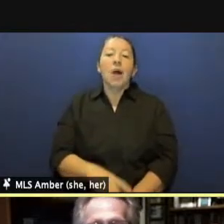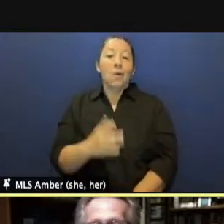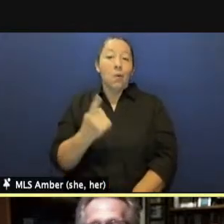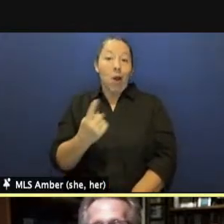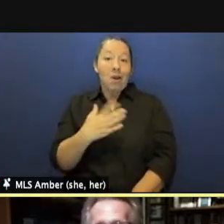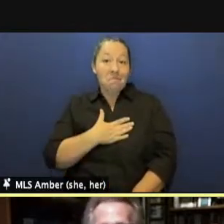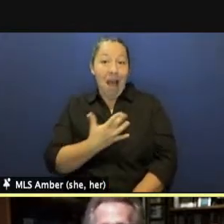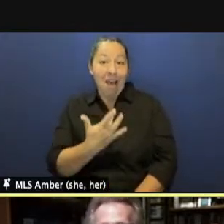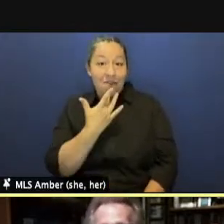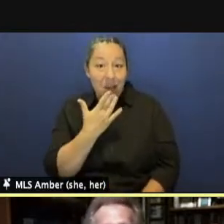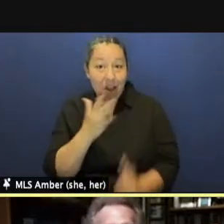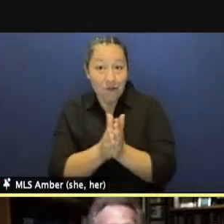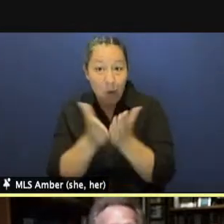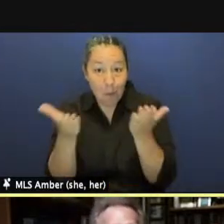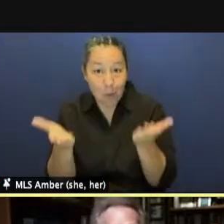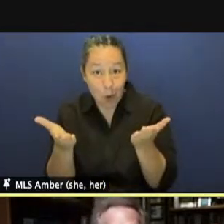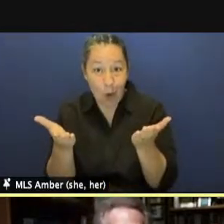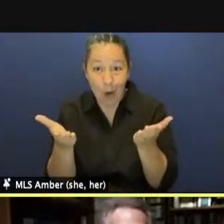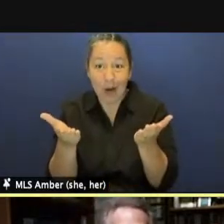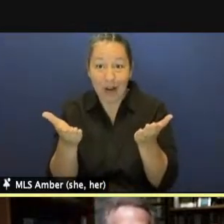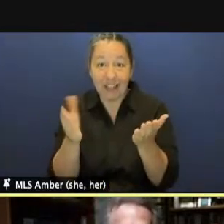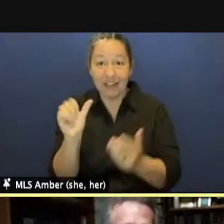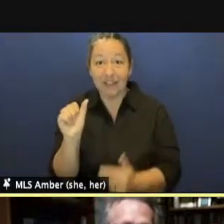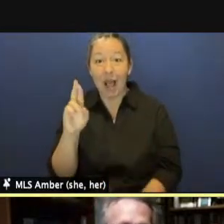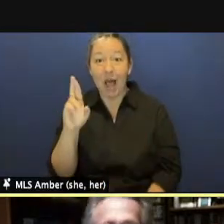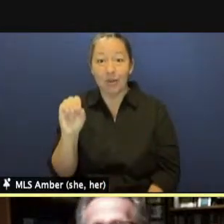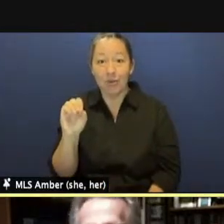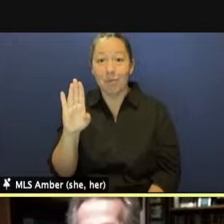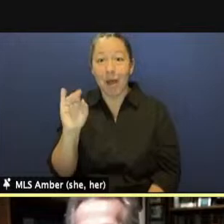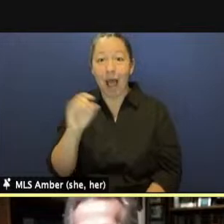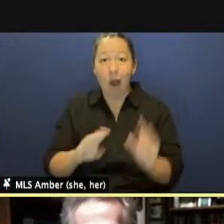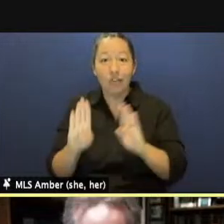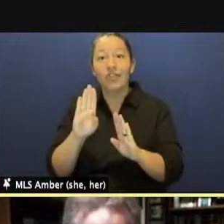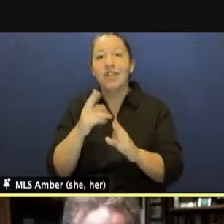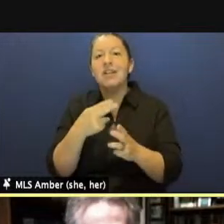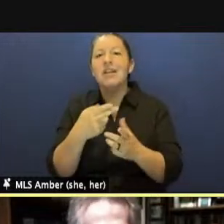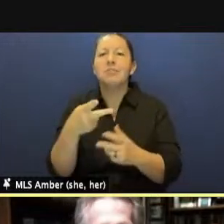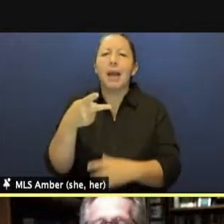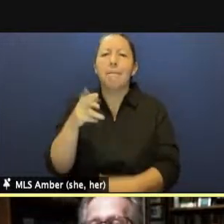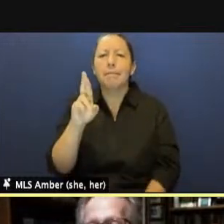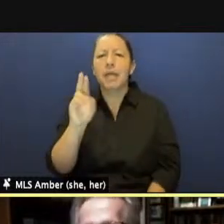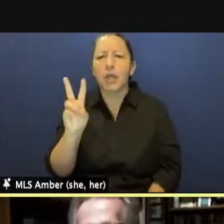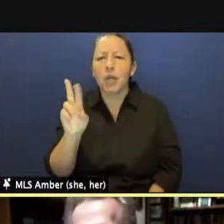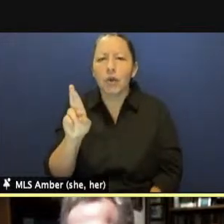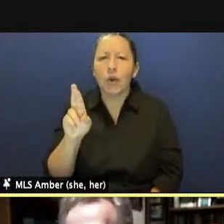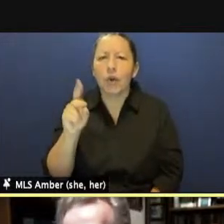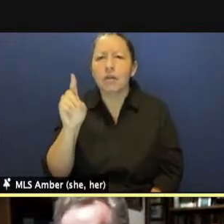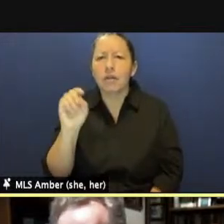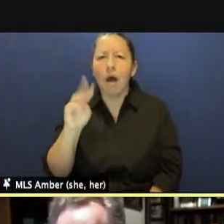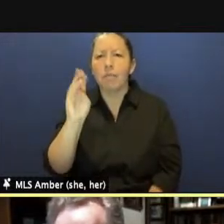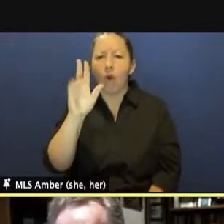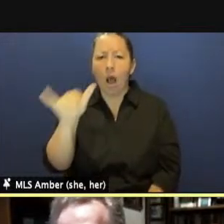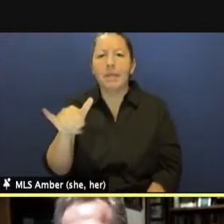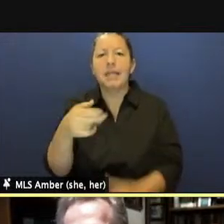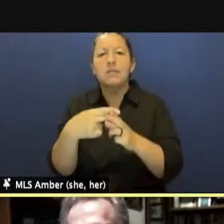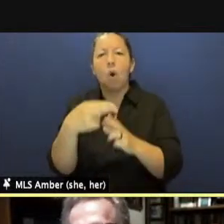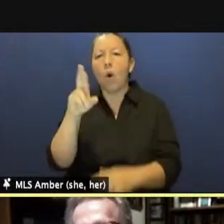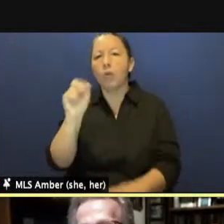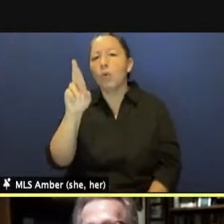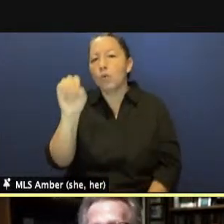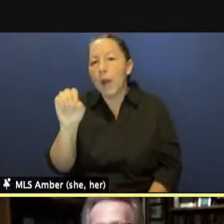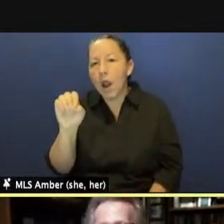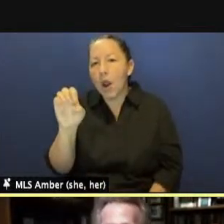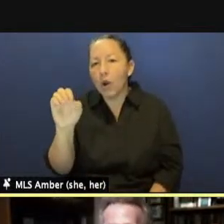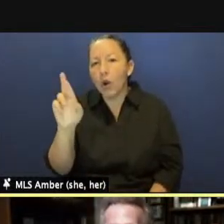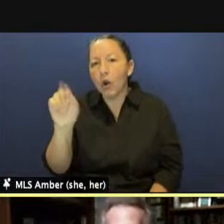favorite books in astrobiology is by Peter Ward and Don Bromley. It's Rare Earth. And indeed,